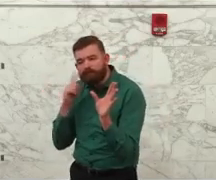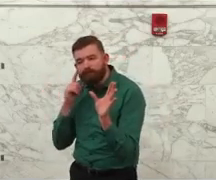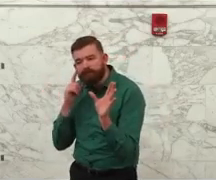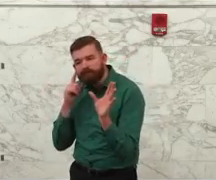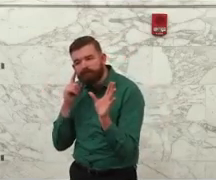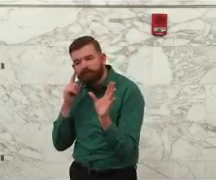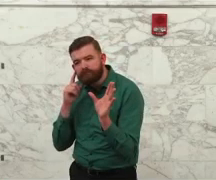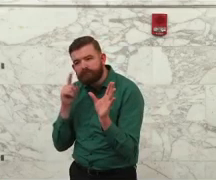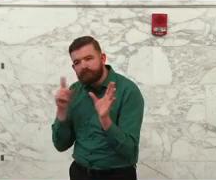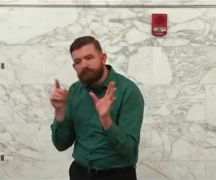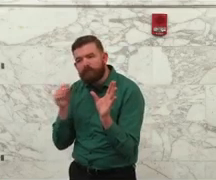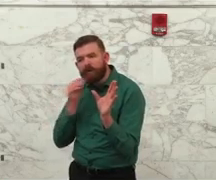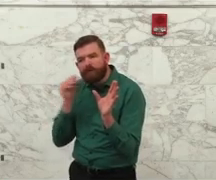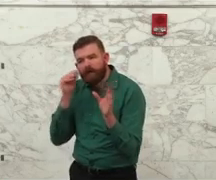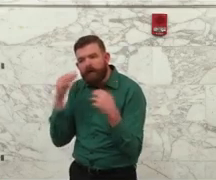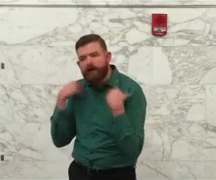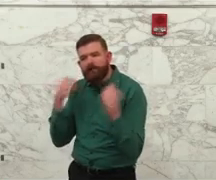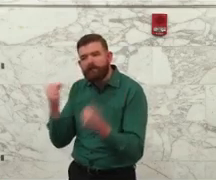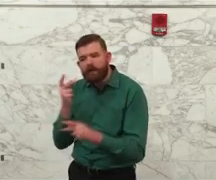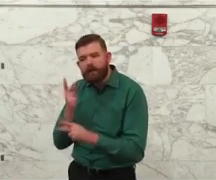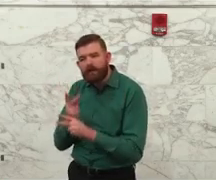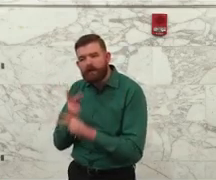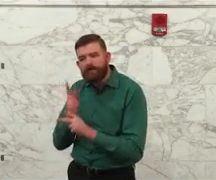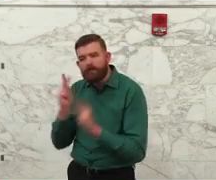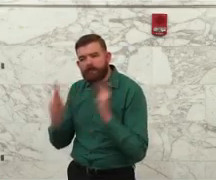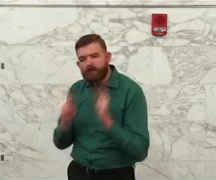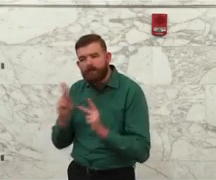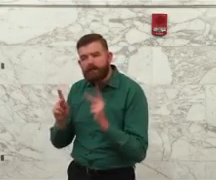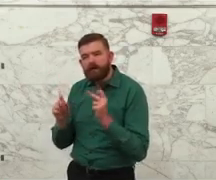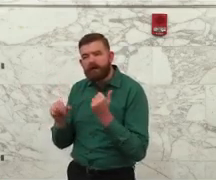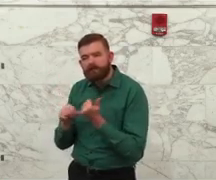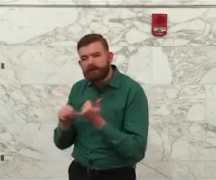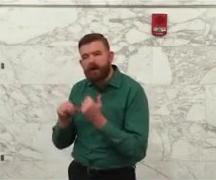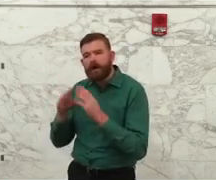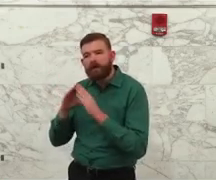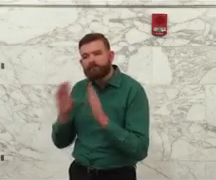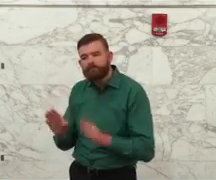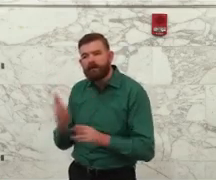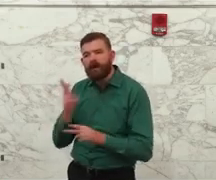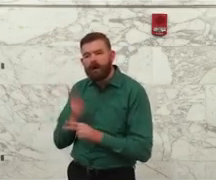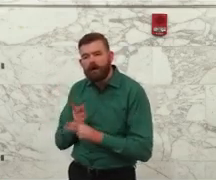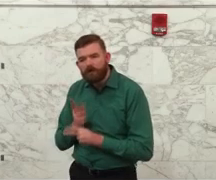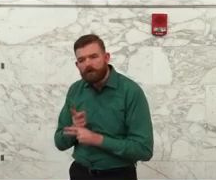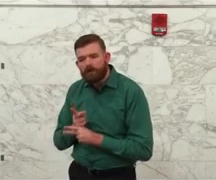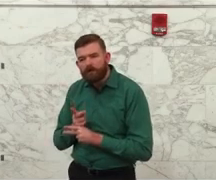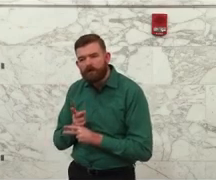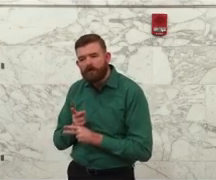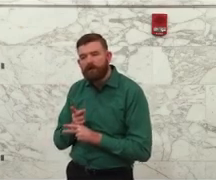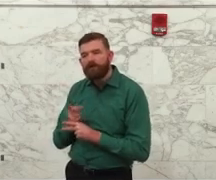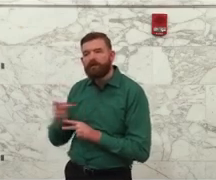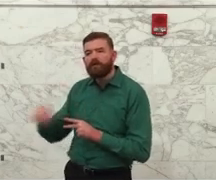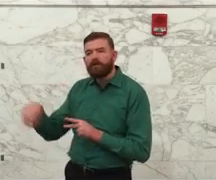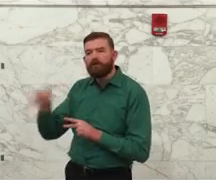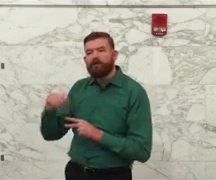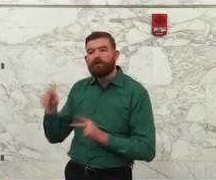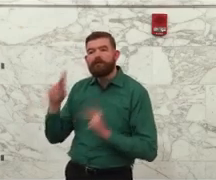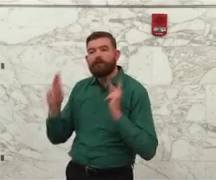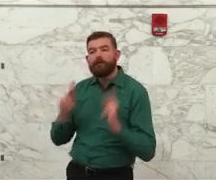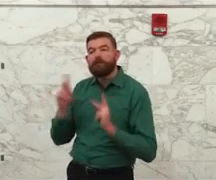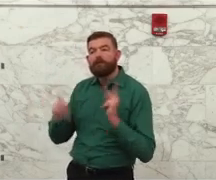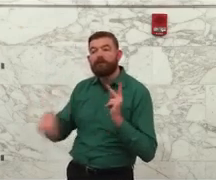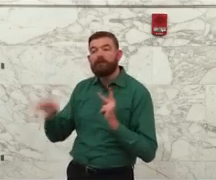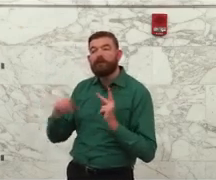care attendants, nannies, housekeepers who could wipe down houses, individuals like that, where do they fall in this